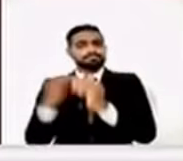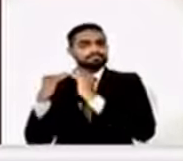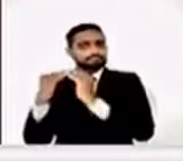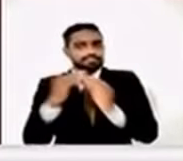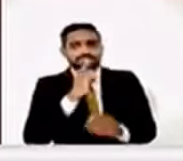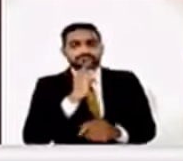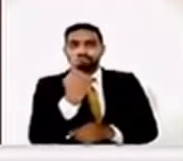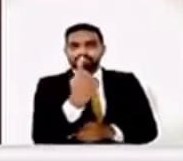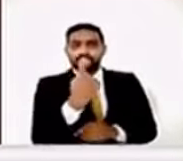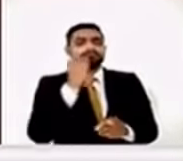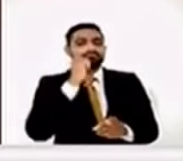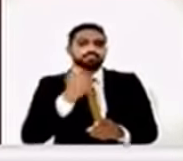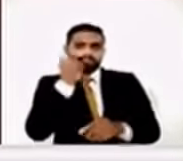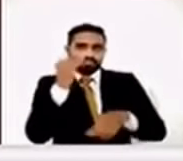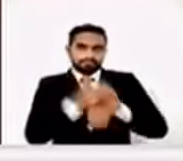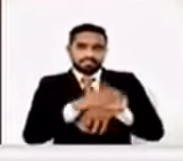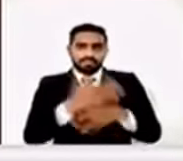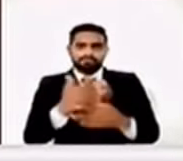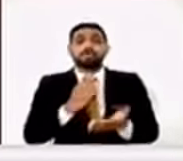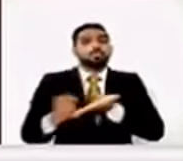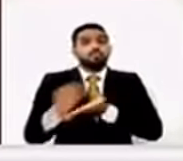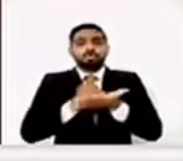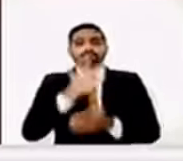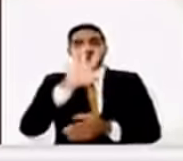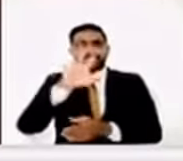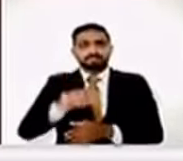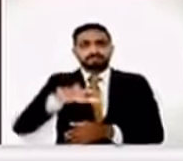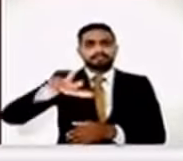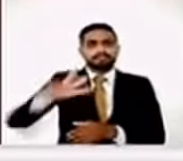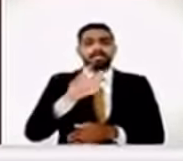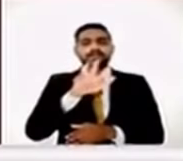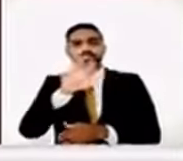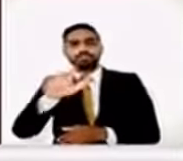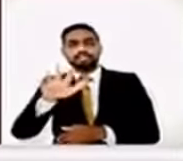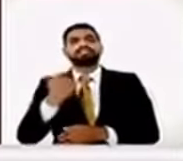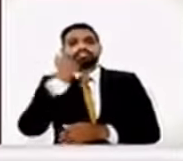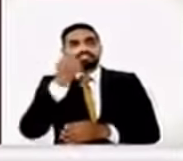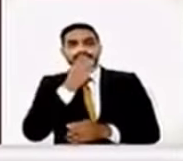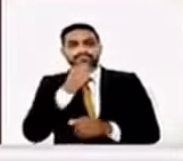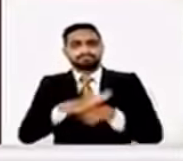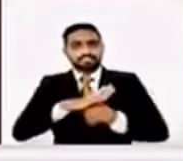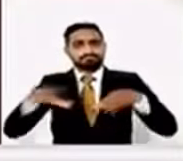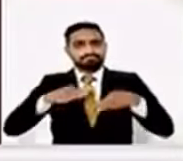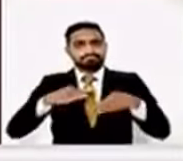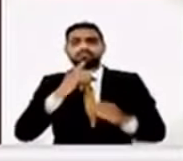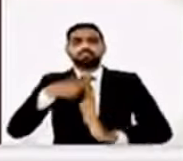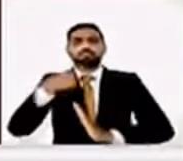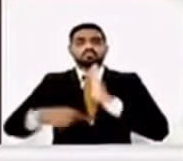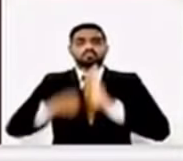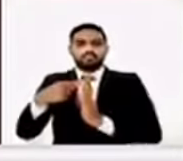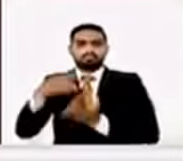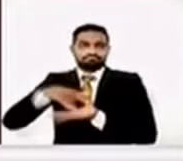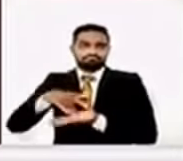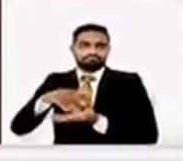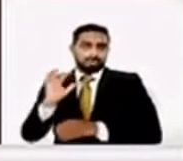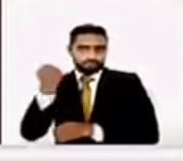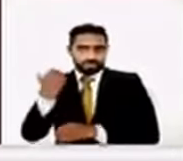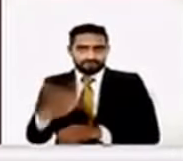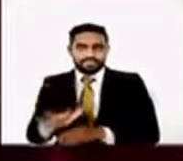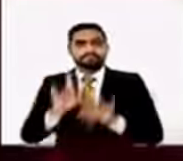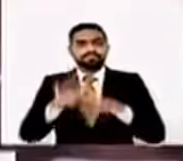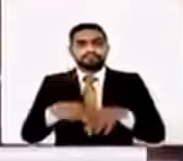of 5,899 COVID-19 cases were reported in the Colombo district in the time span between the 4th of October and today.